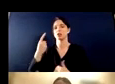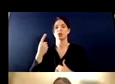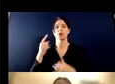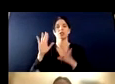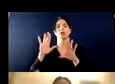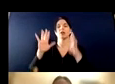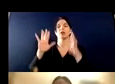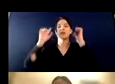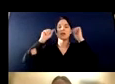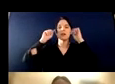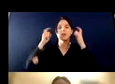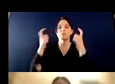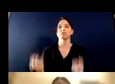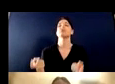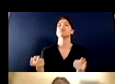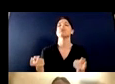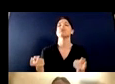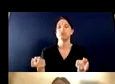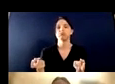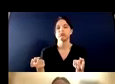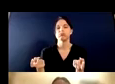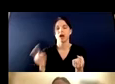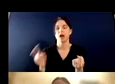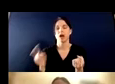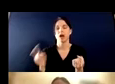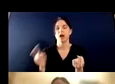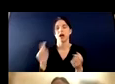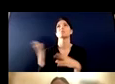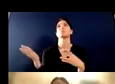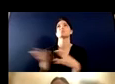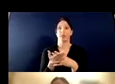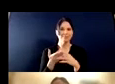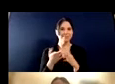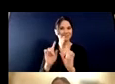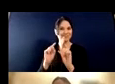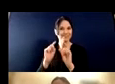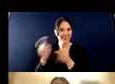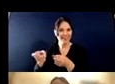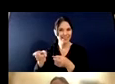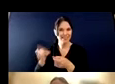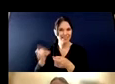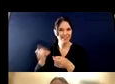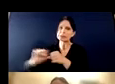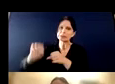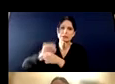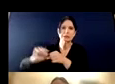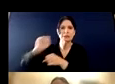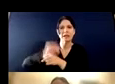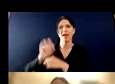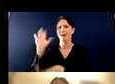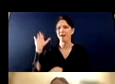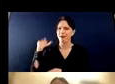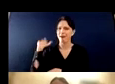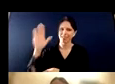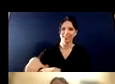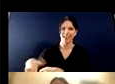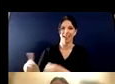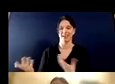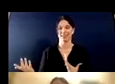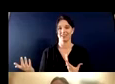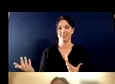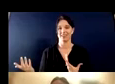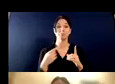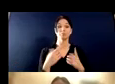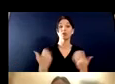break. Give them a listening break. They're working really hard all day. So we have air conduction hearing